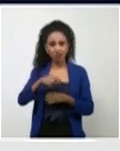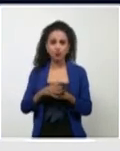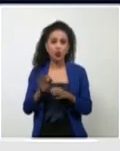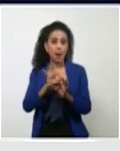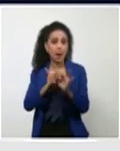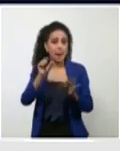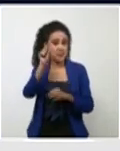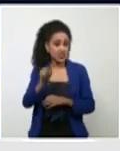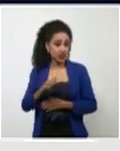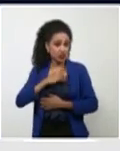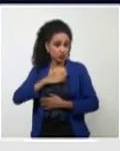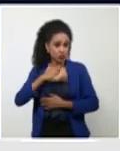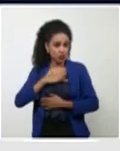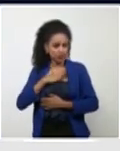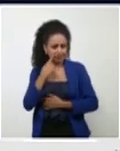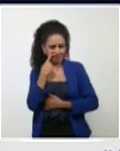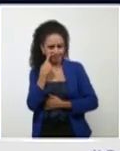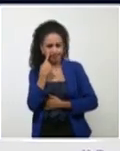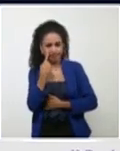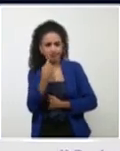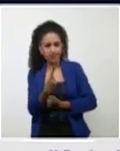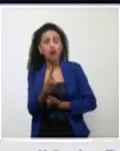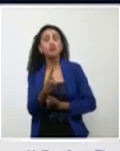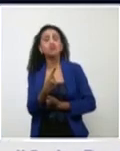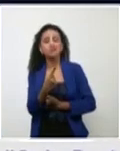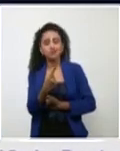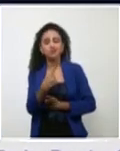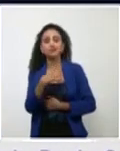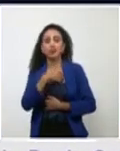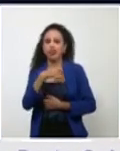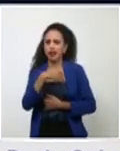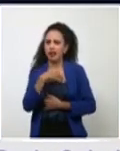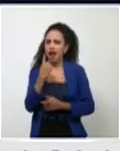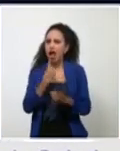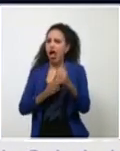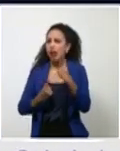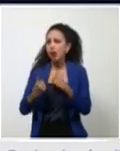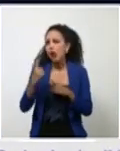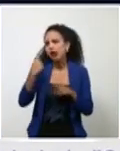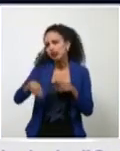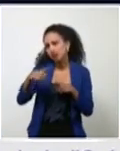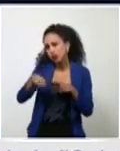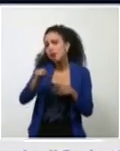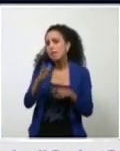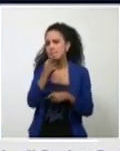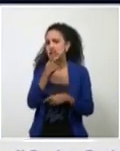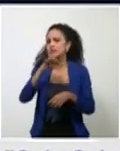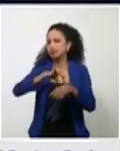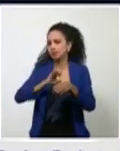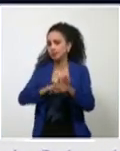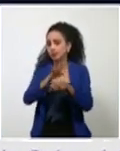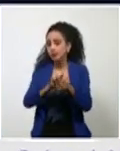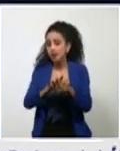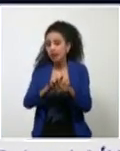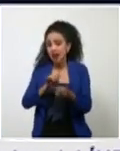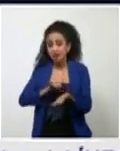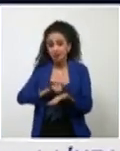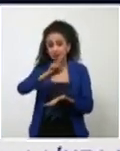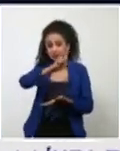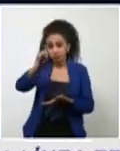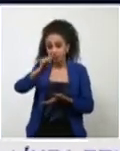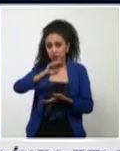our specialists detected she had some symptoms, and she was